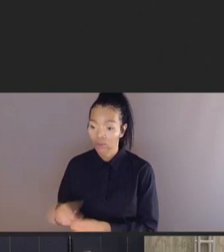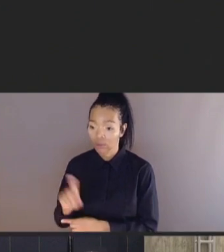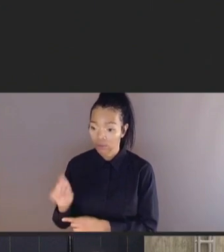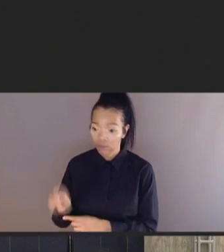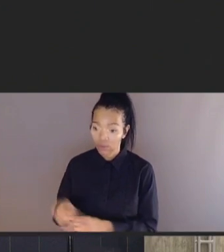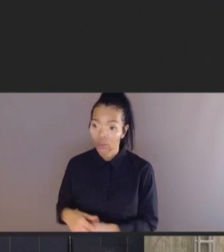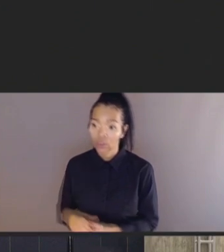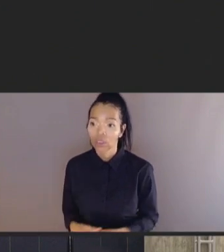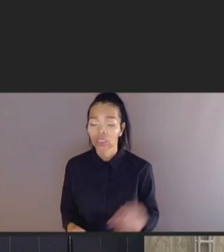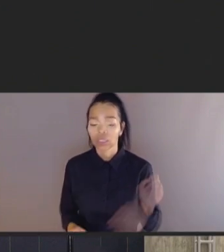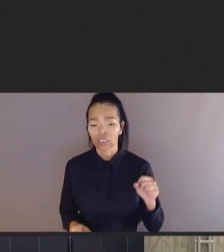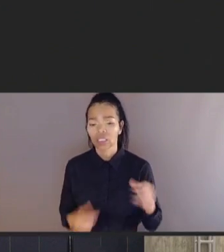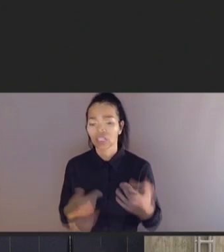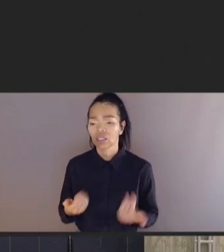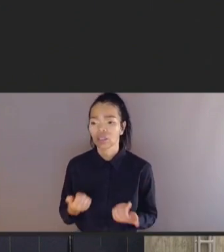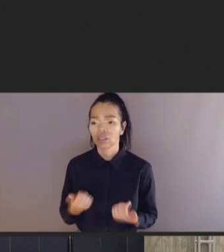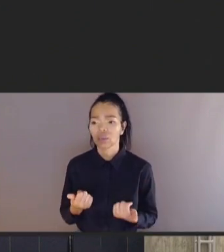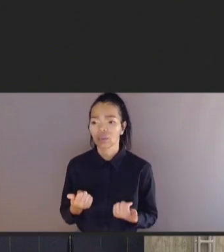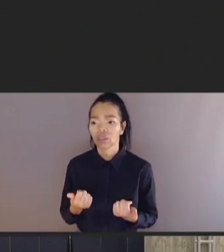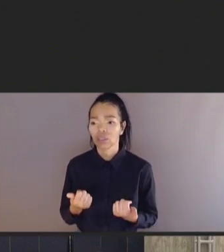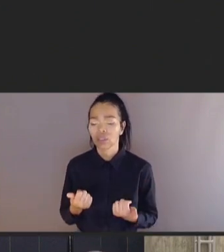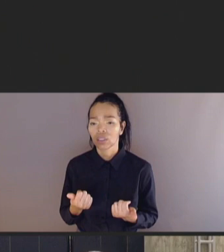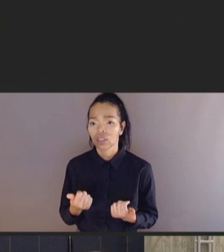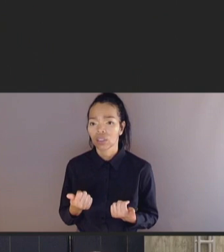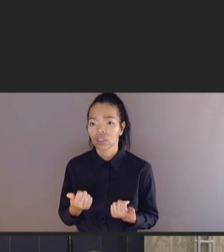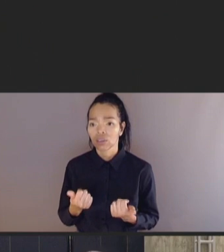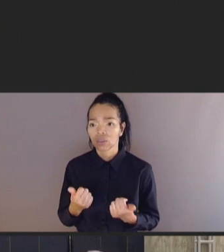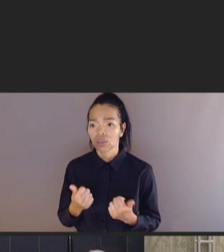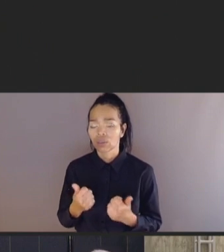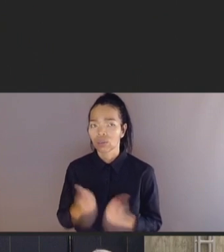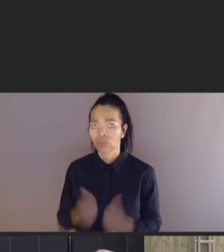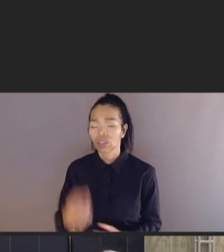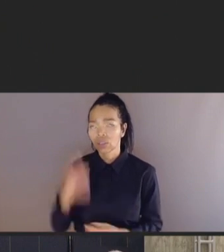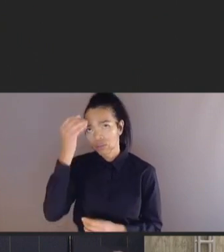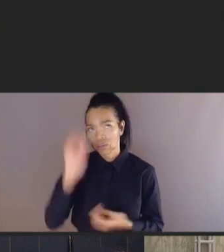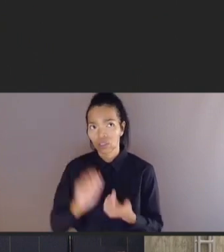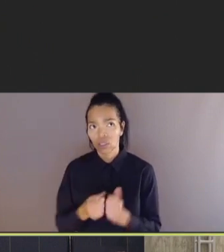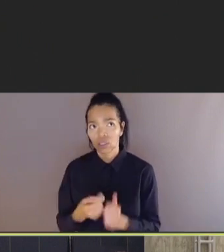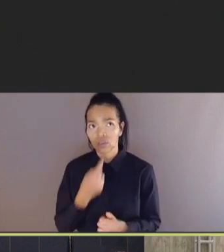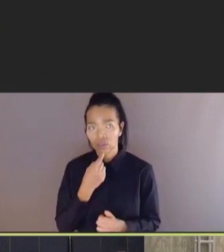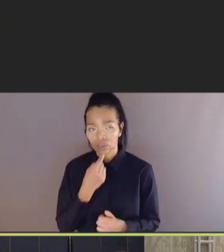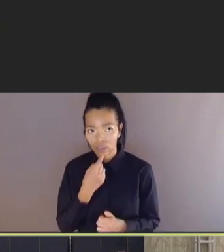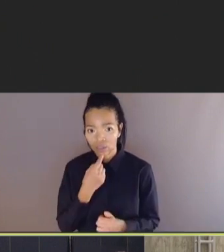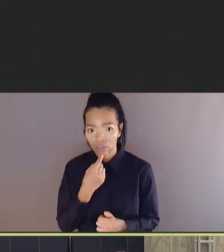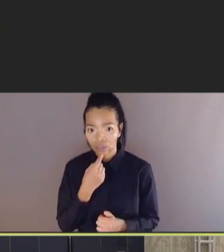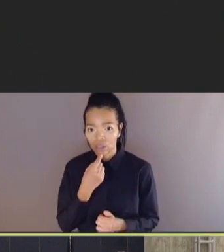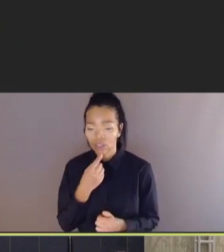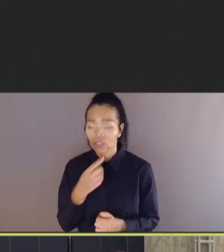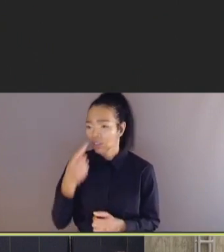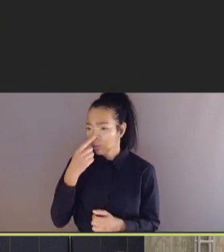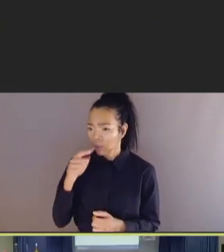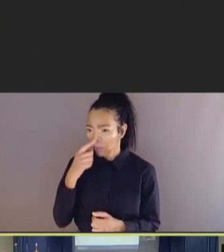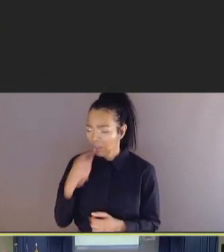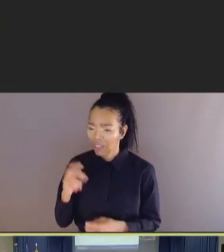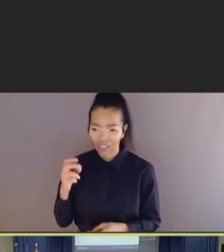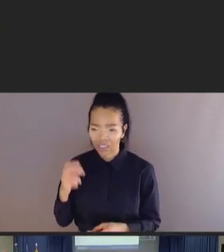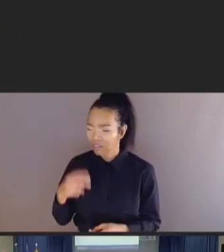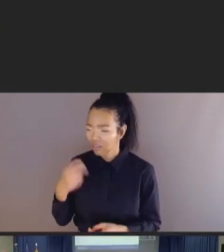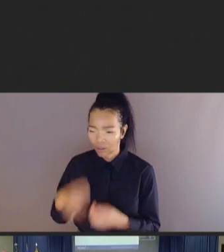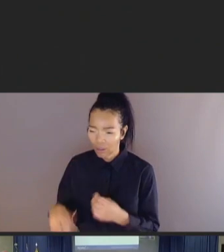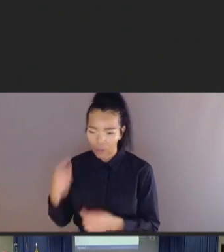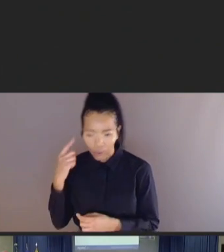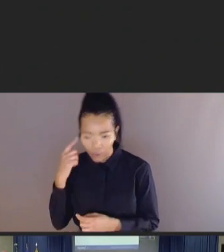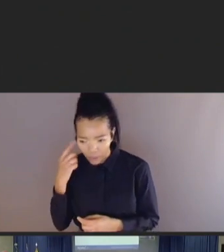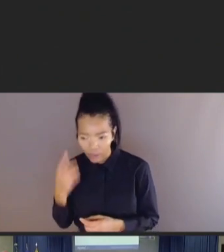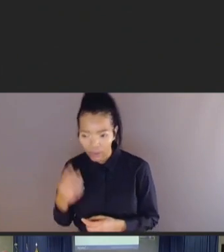Yeah, I was just trying to type some more things, but I'll say verbally. So on the Mitch, can you speak up a bit? We're having a hard time hearing you. okay, can you